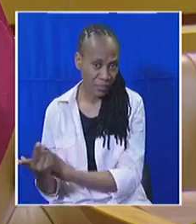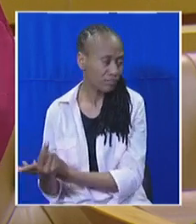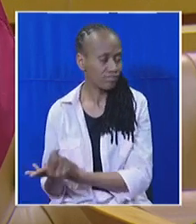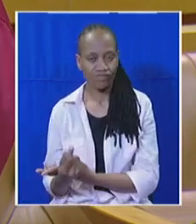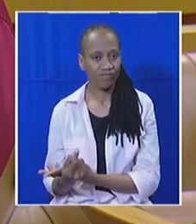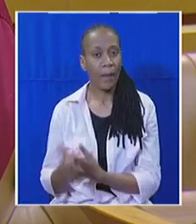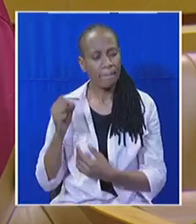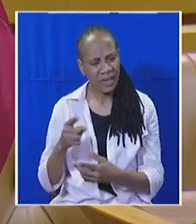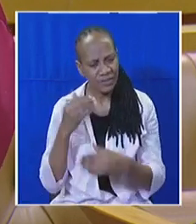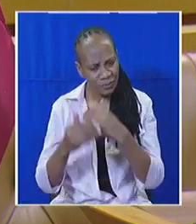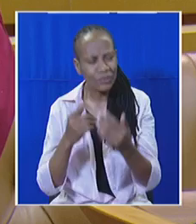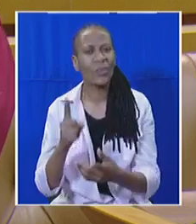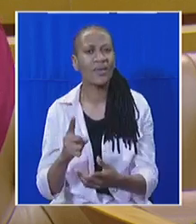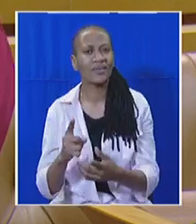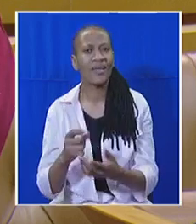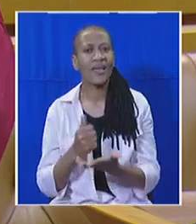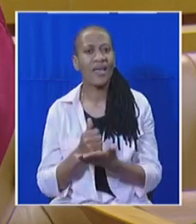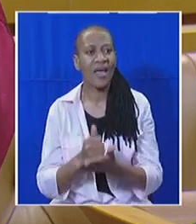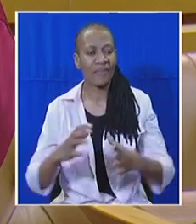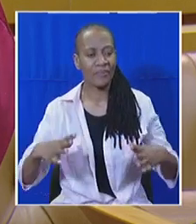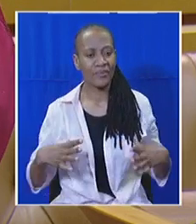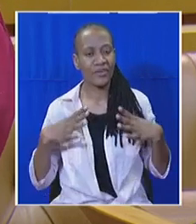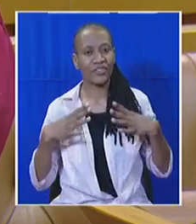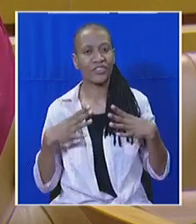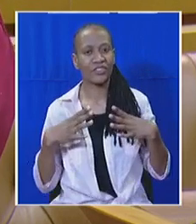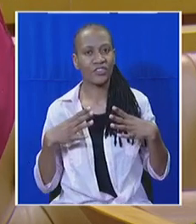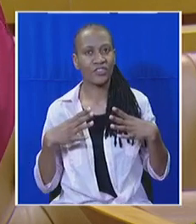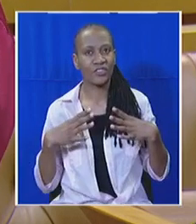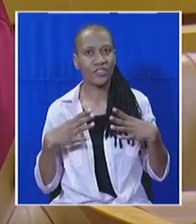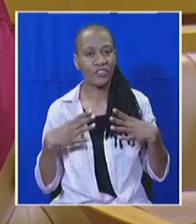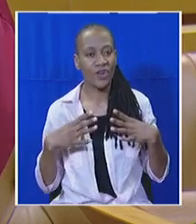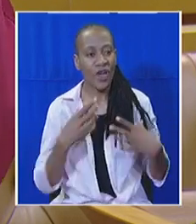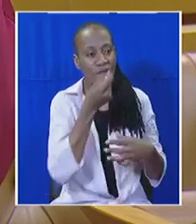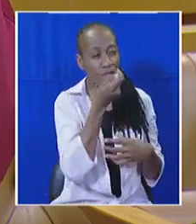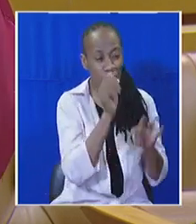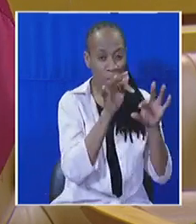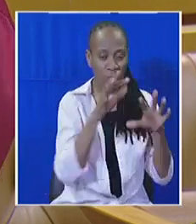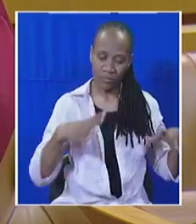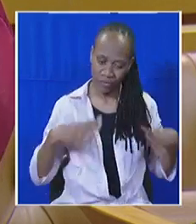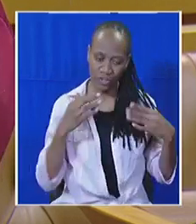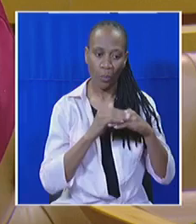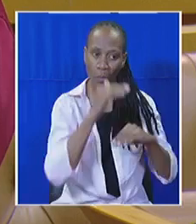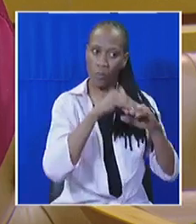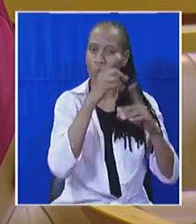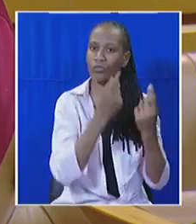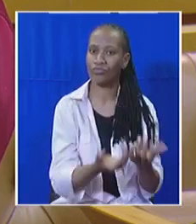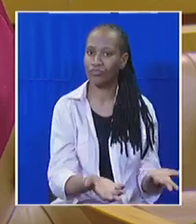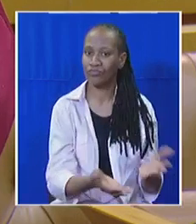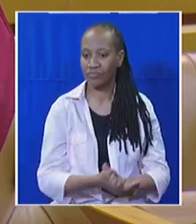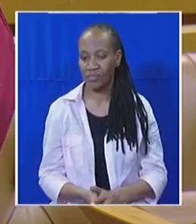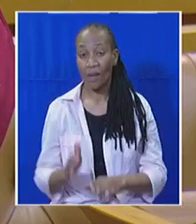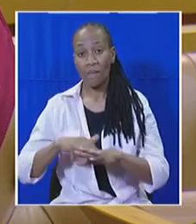the concentration of wealth in the hands of few and small elites. Further call for